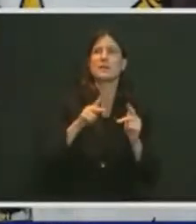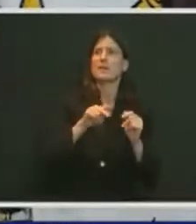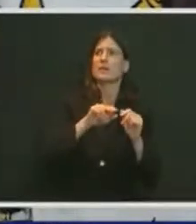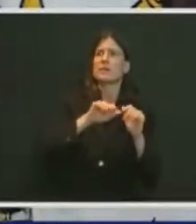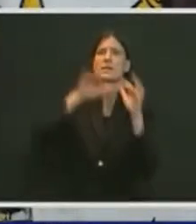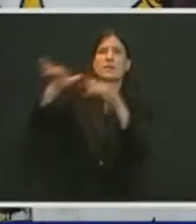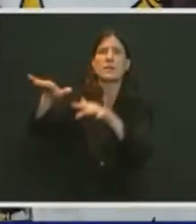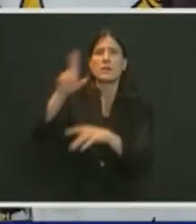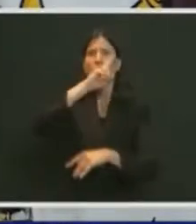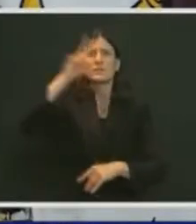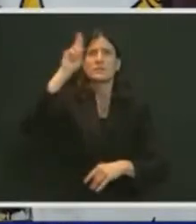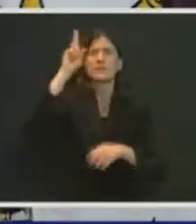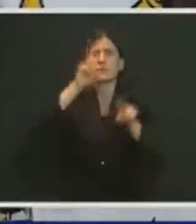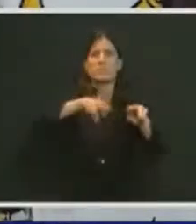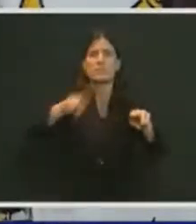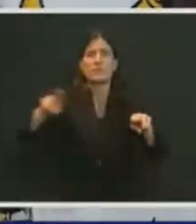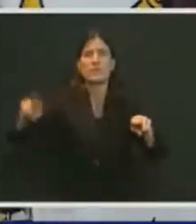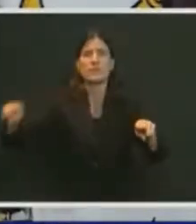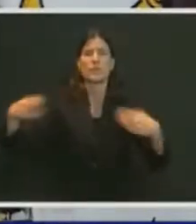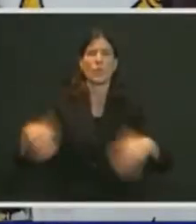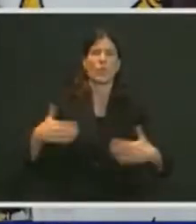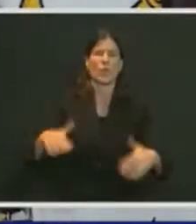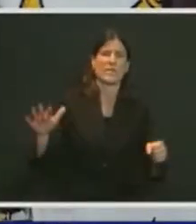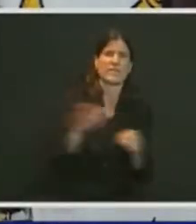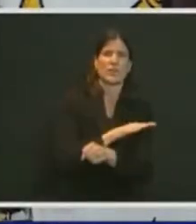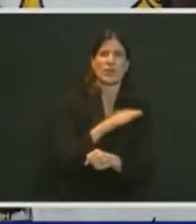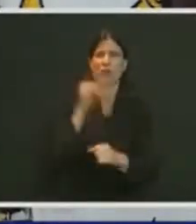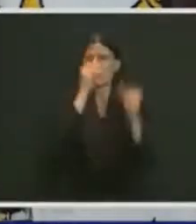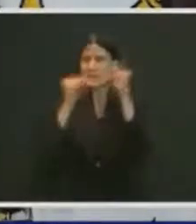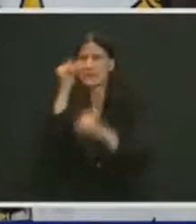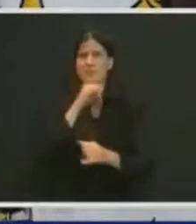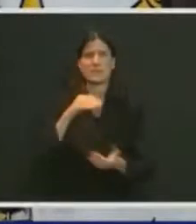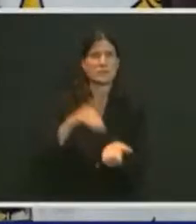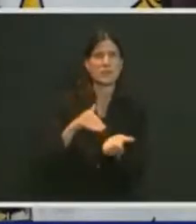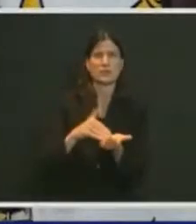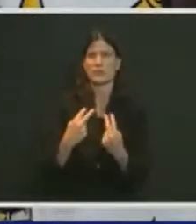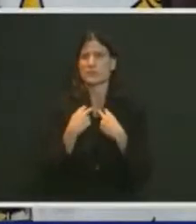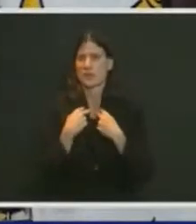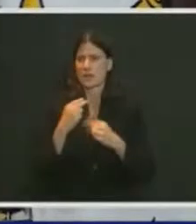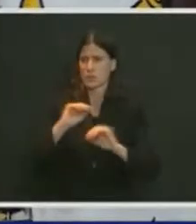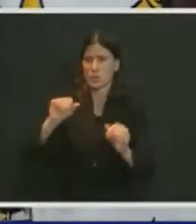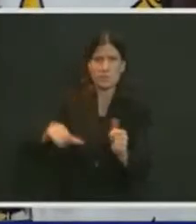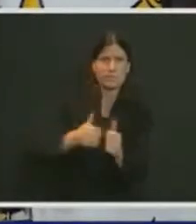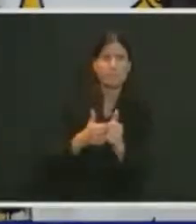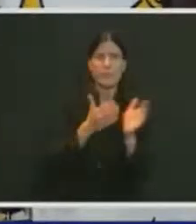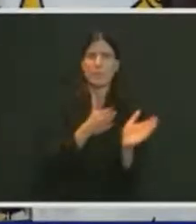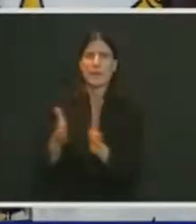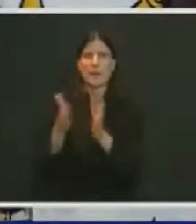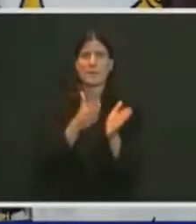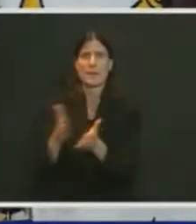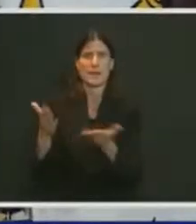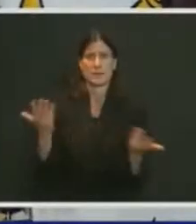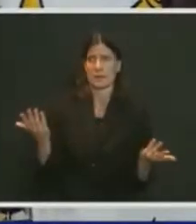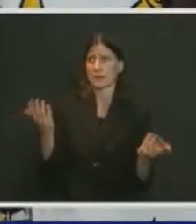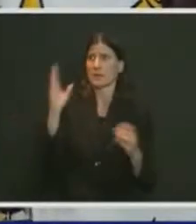want to ever get to a place where somebody can't get a hospital bed and they need it, or can't see a doctor, etc.